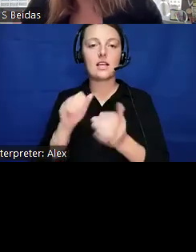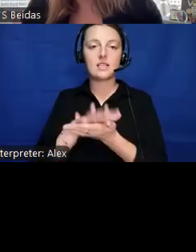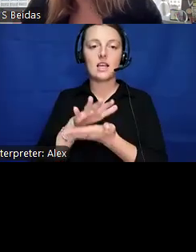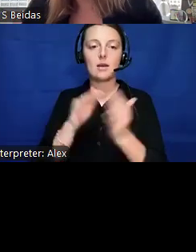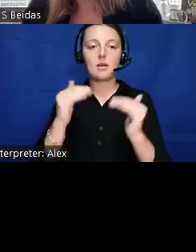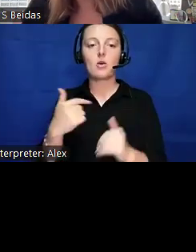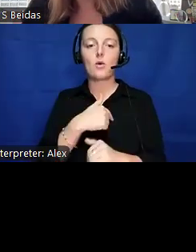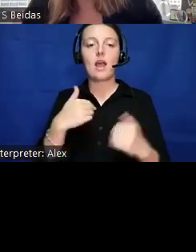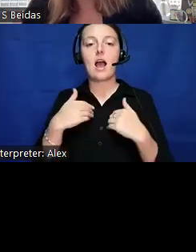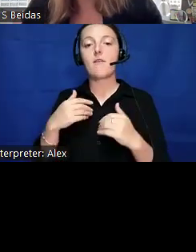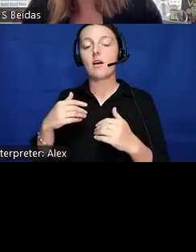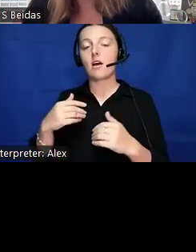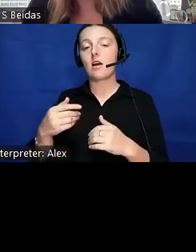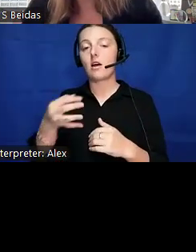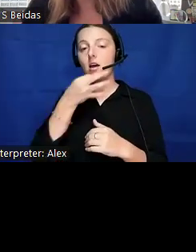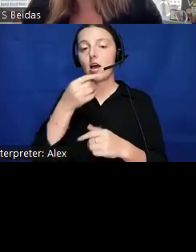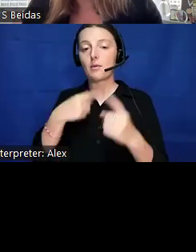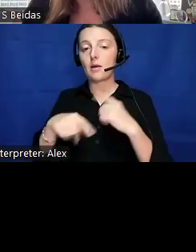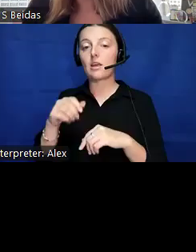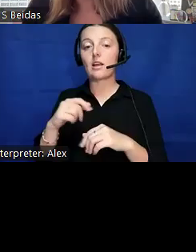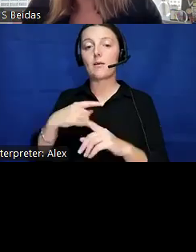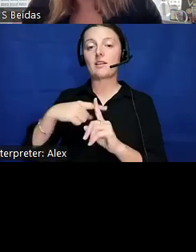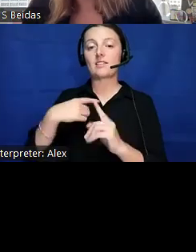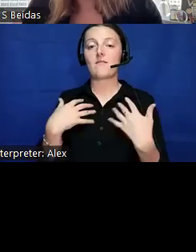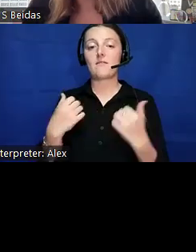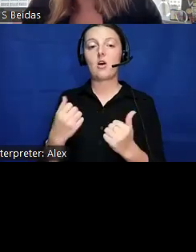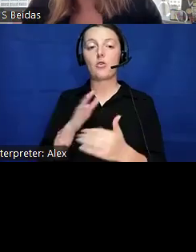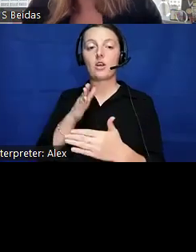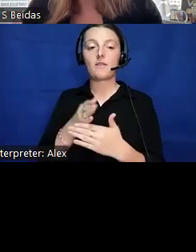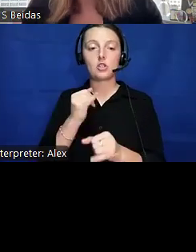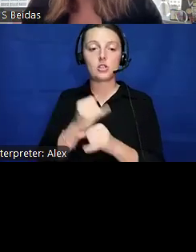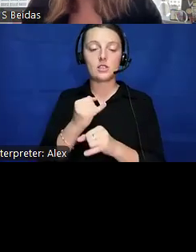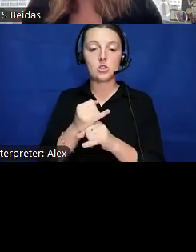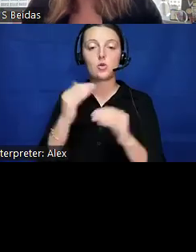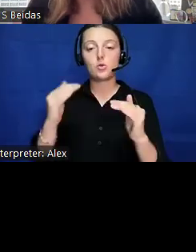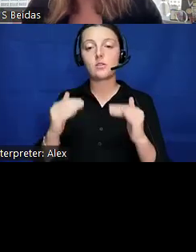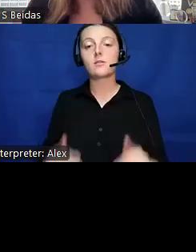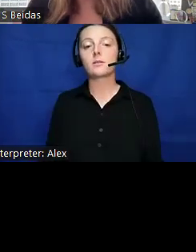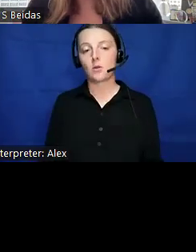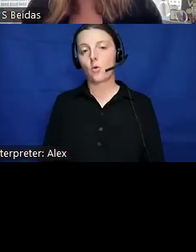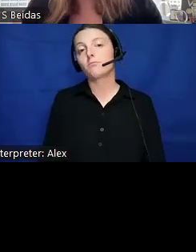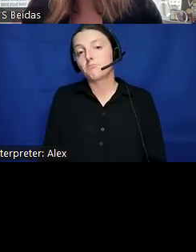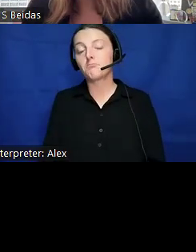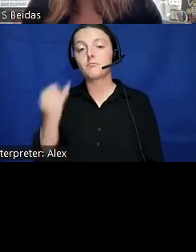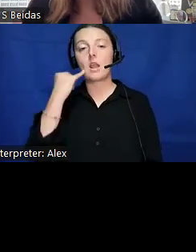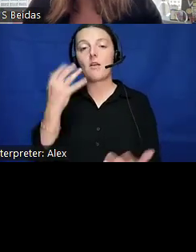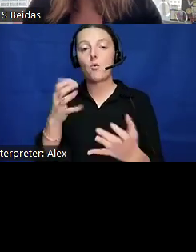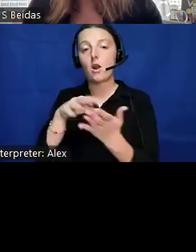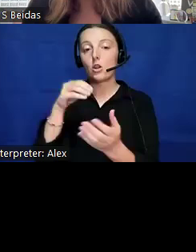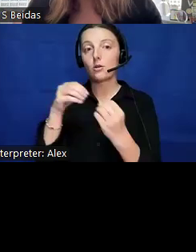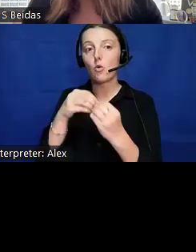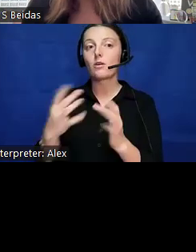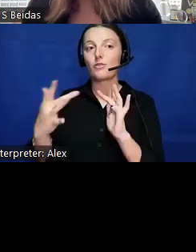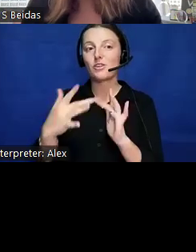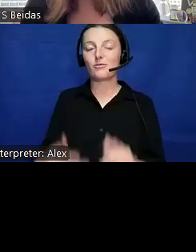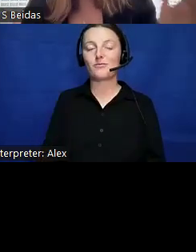Positive Health Interventions Institute led by my colleagues, Dr. Judy Moskowitz and Dr. Liz Addington. So if you'd like to learn more about that, definitely